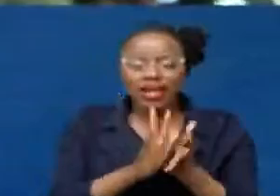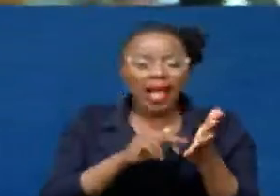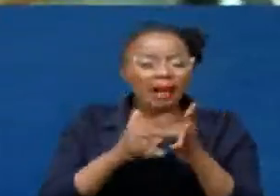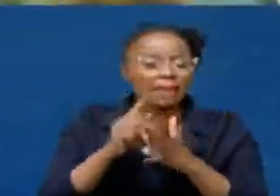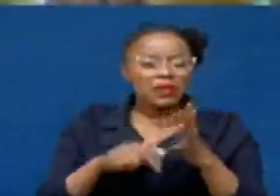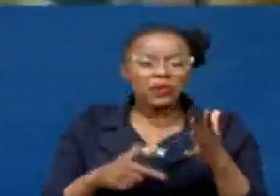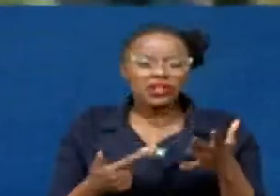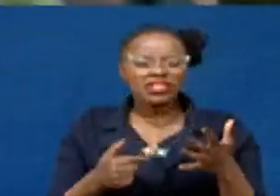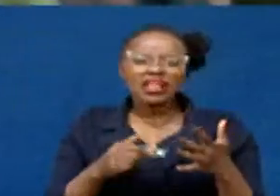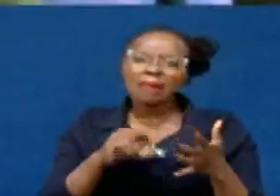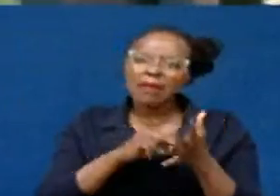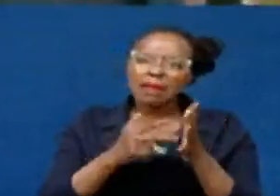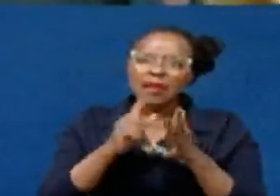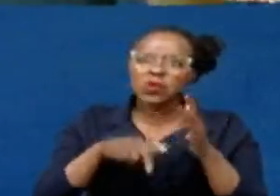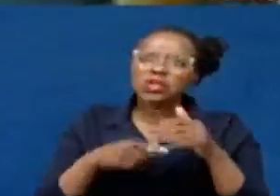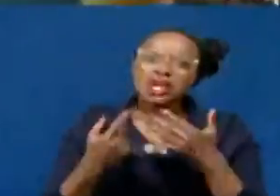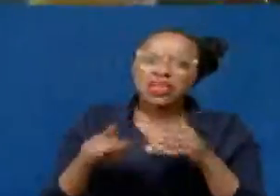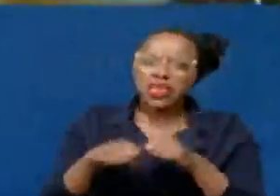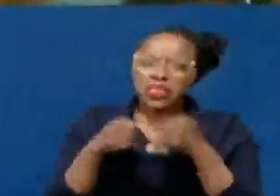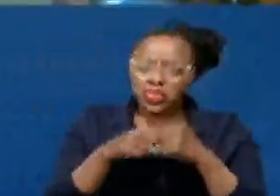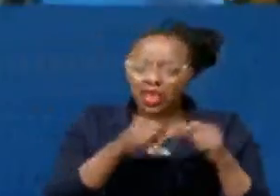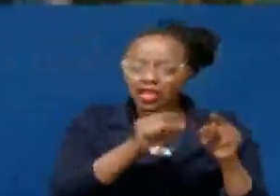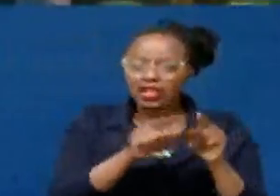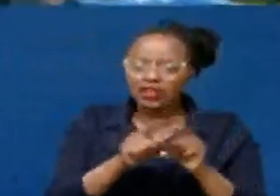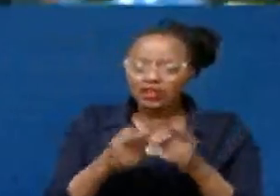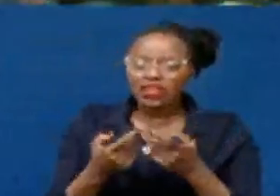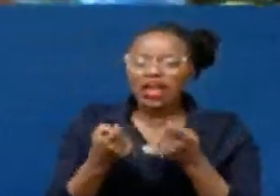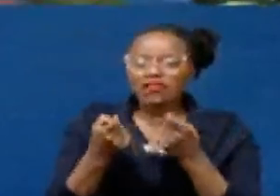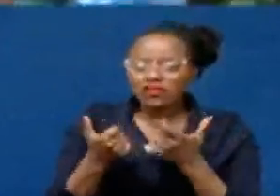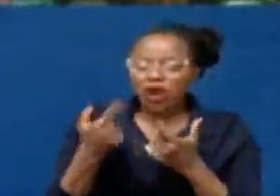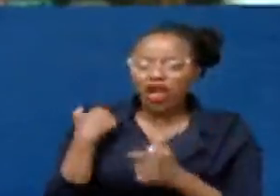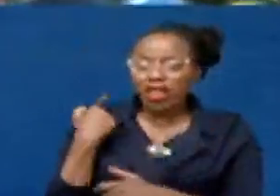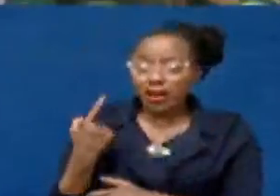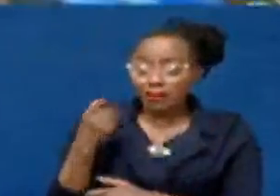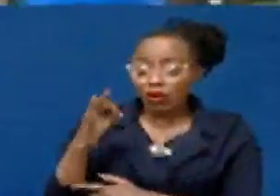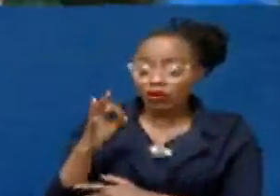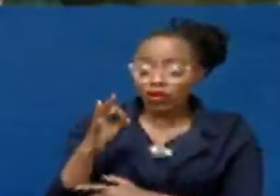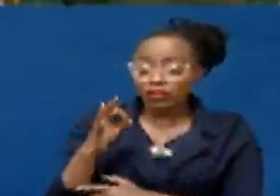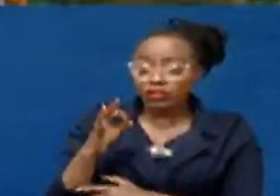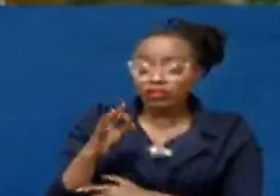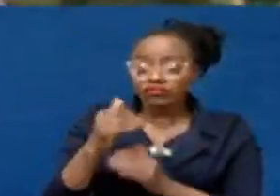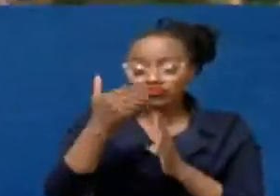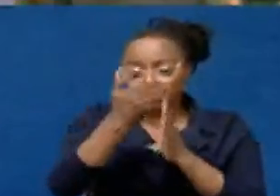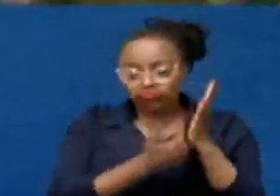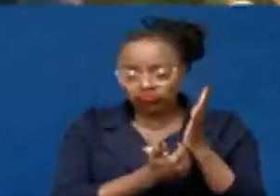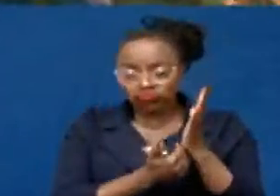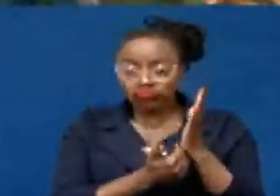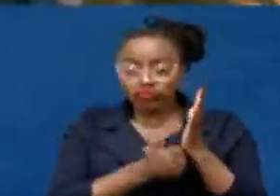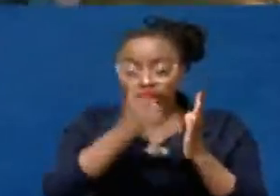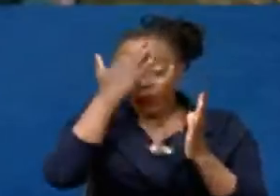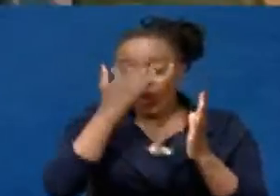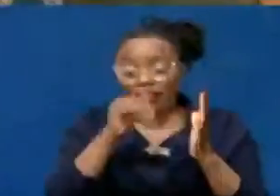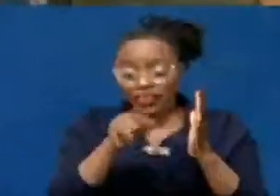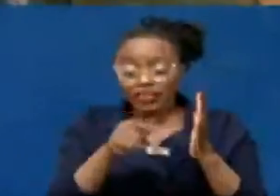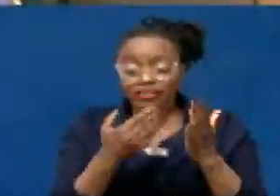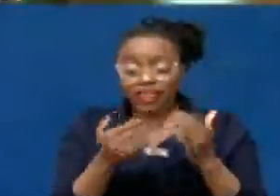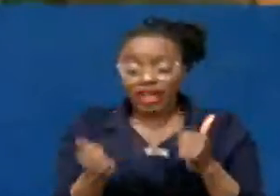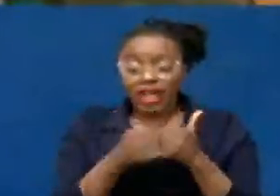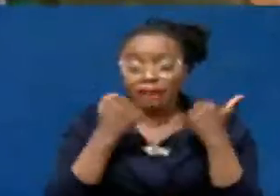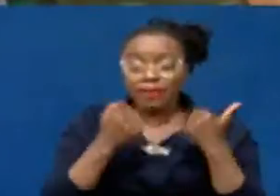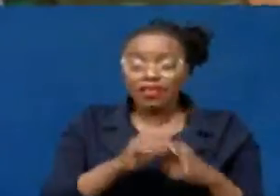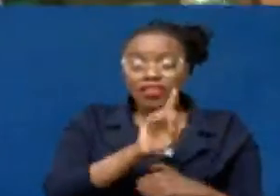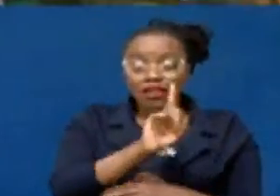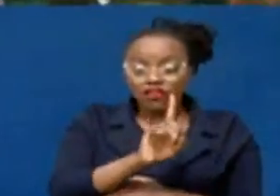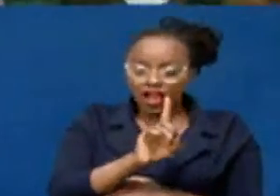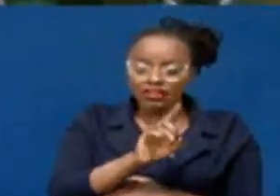mean, what I mean by chaos is the sheer number of candidates on the ballot paper. That was informed by the